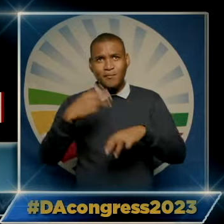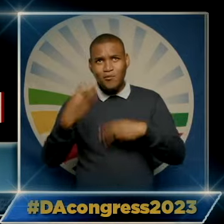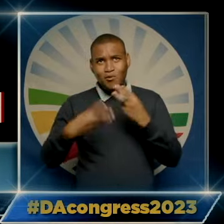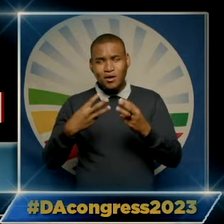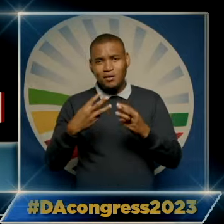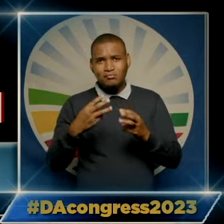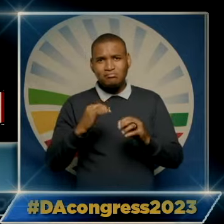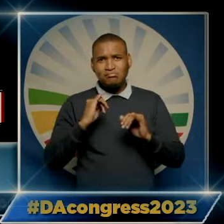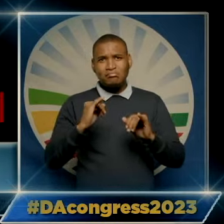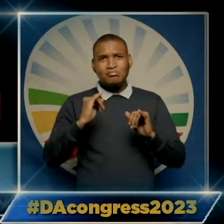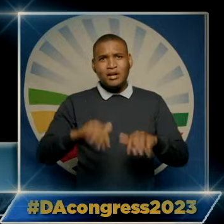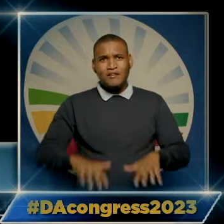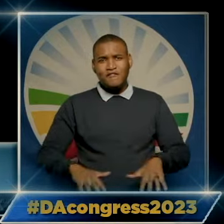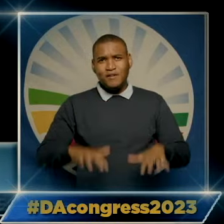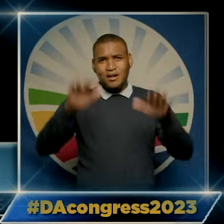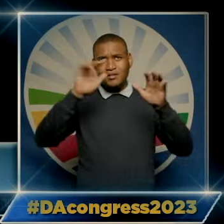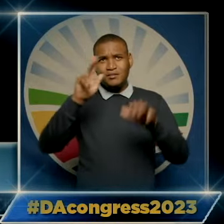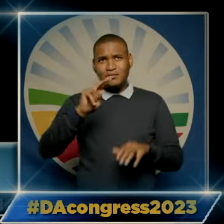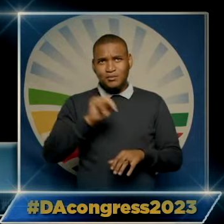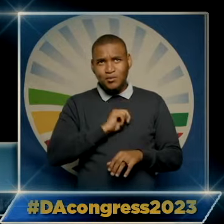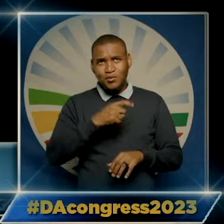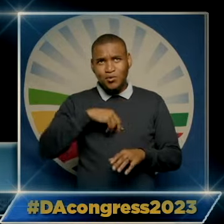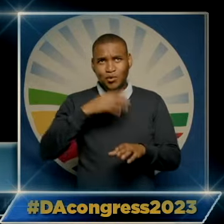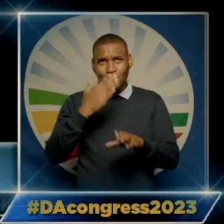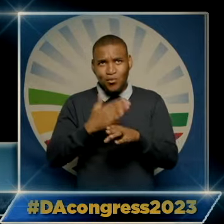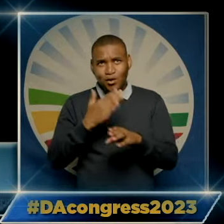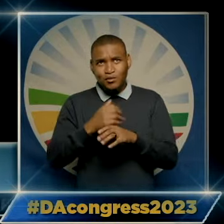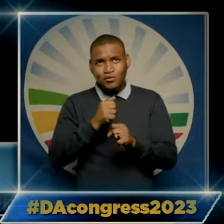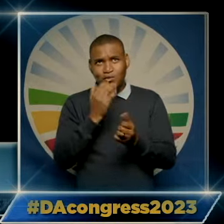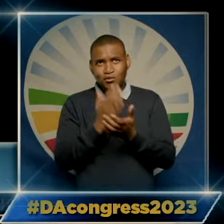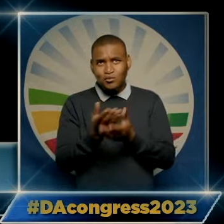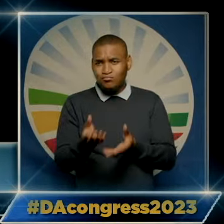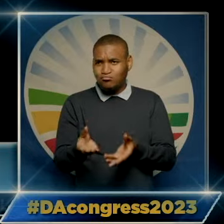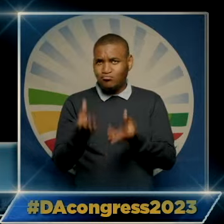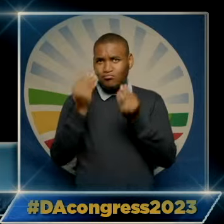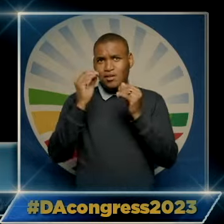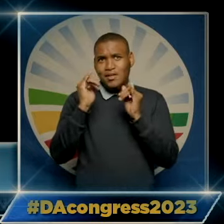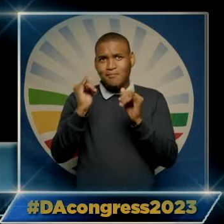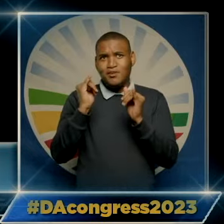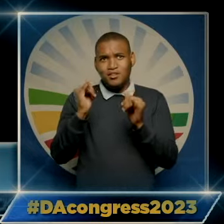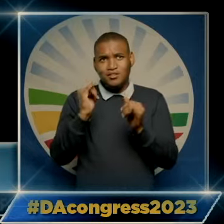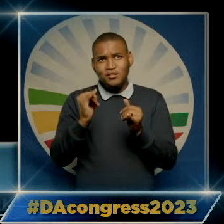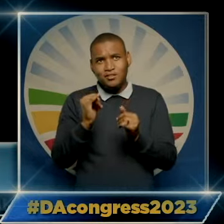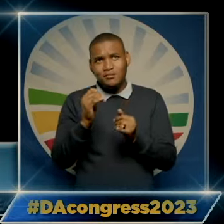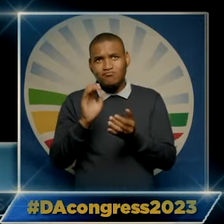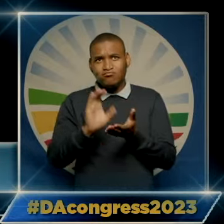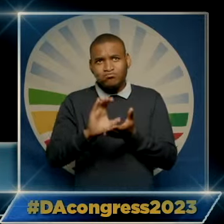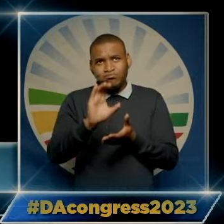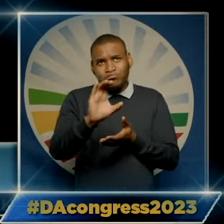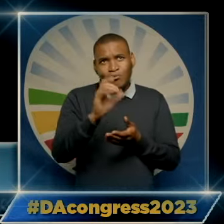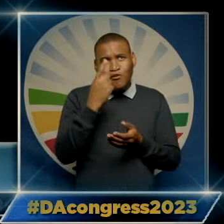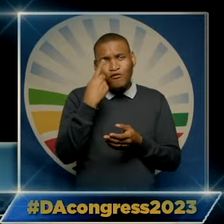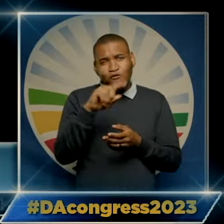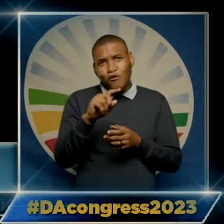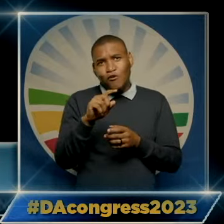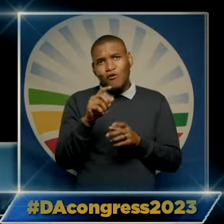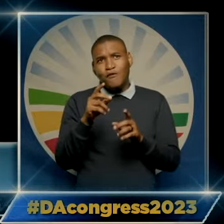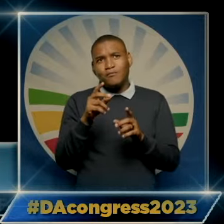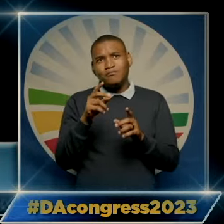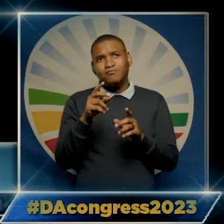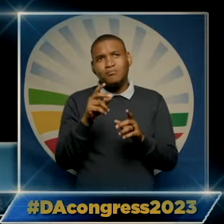in KwaZulu-Natal, we worked to secure emergency relief for flood victims. And